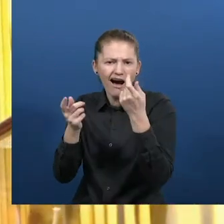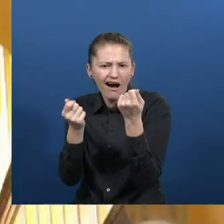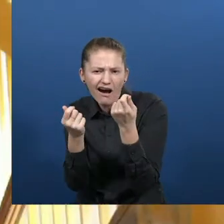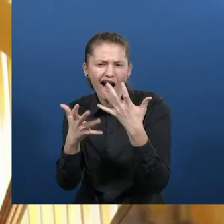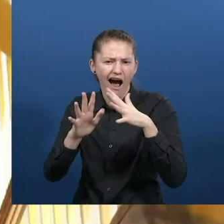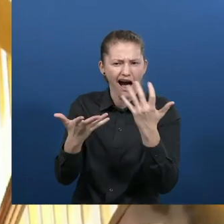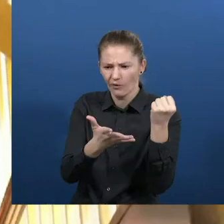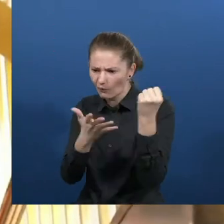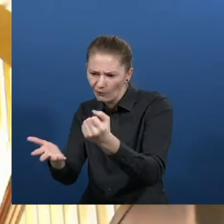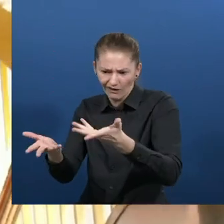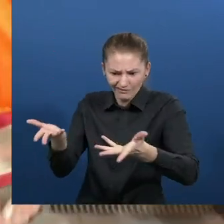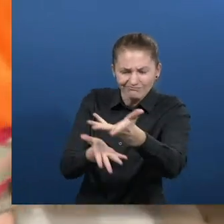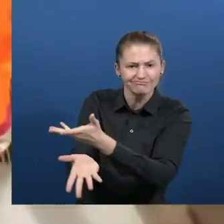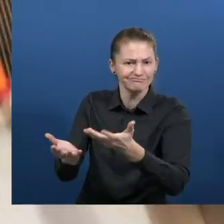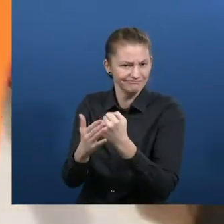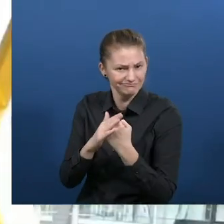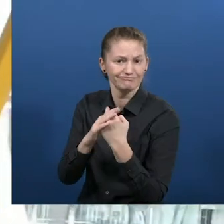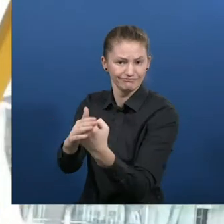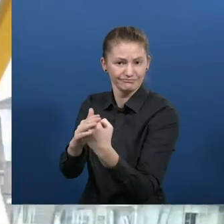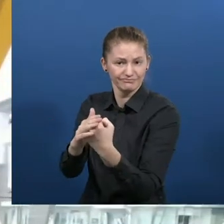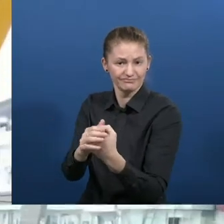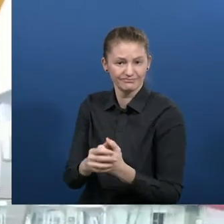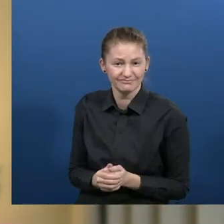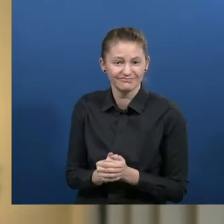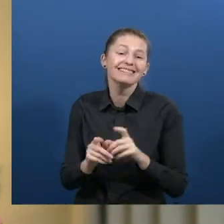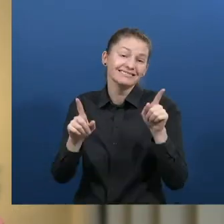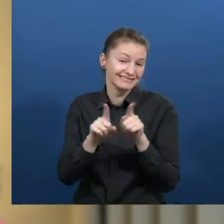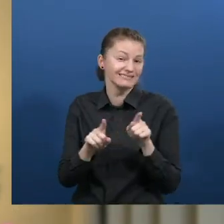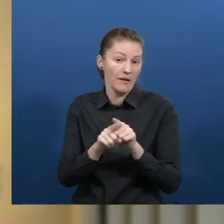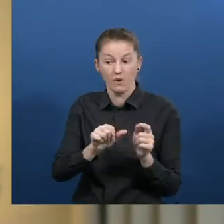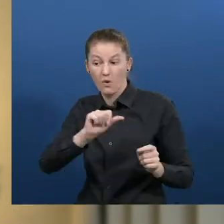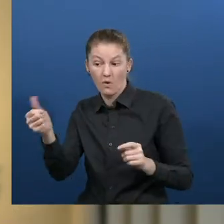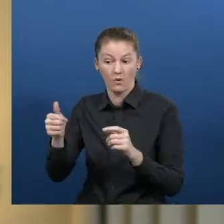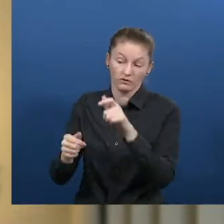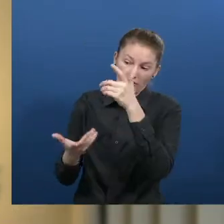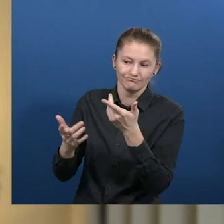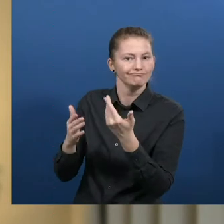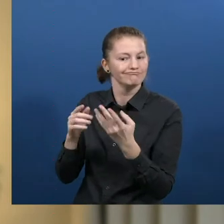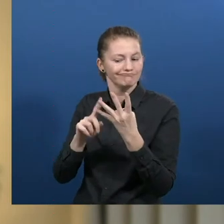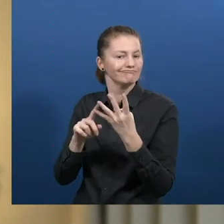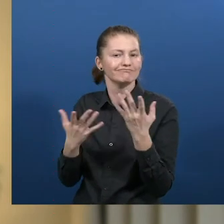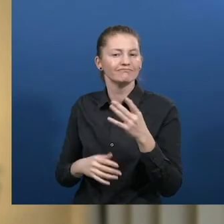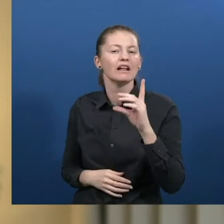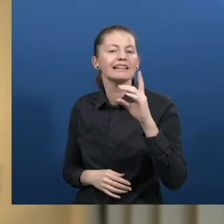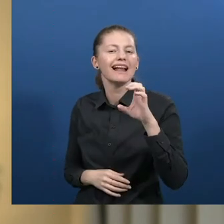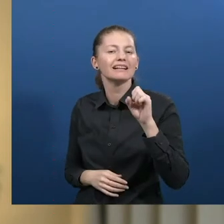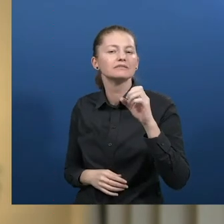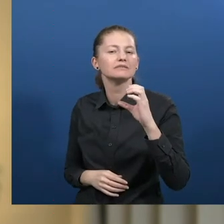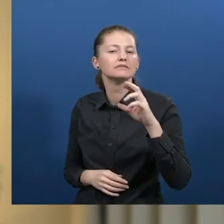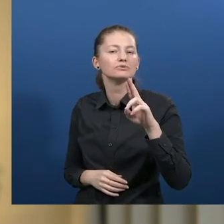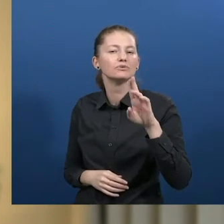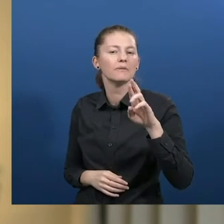one or the other implementation. But on the other hand, there could be also an opportunity